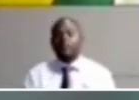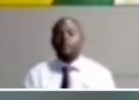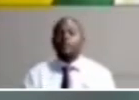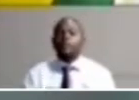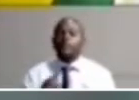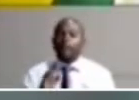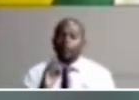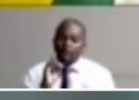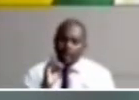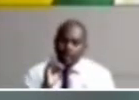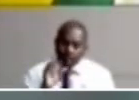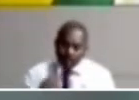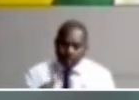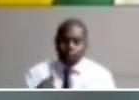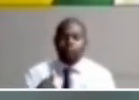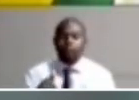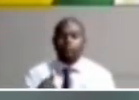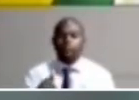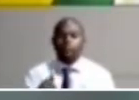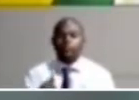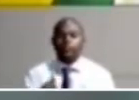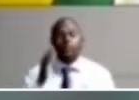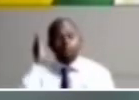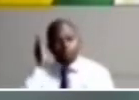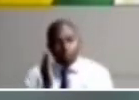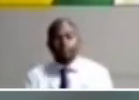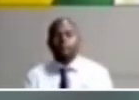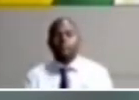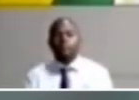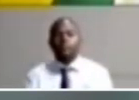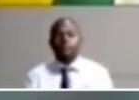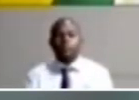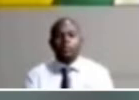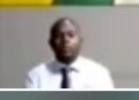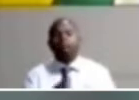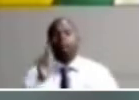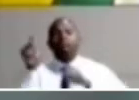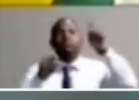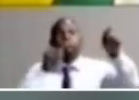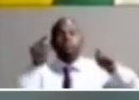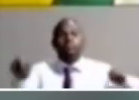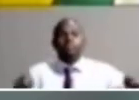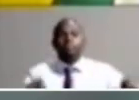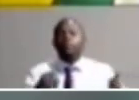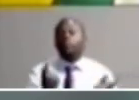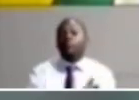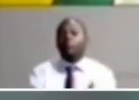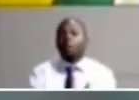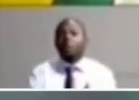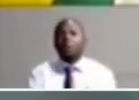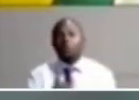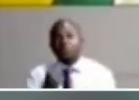usiku, there will be a curfew throughout the whole of Uganda.